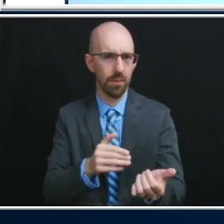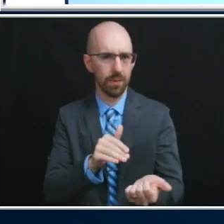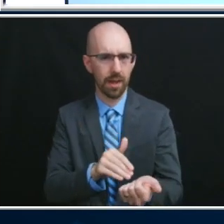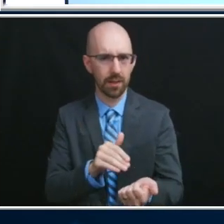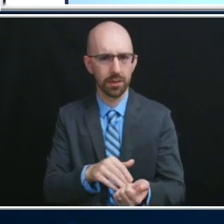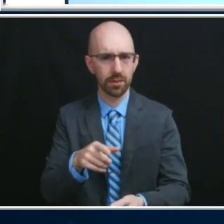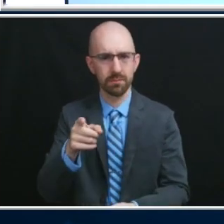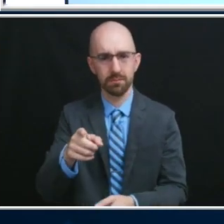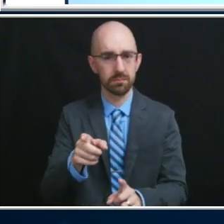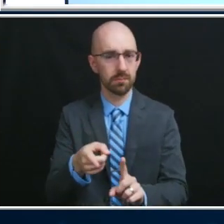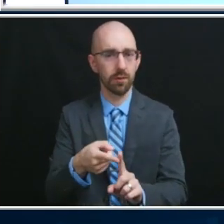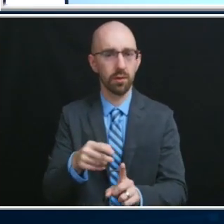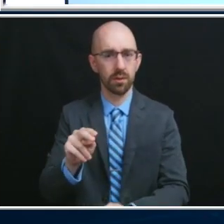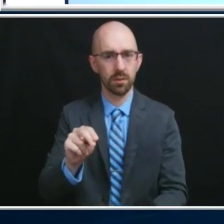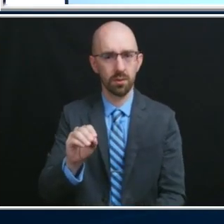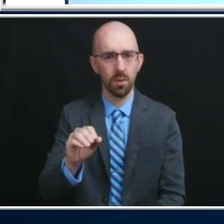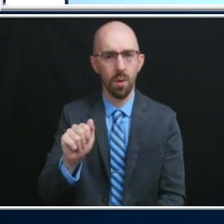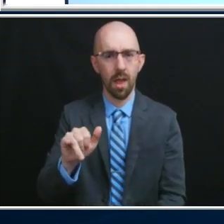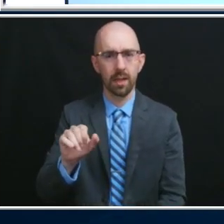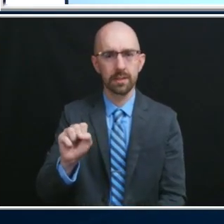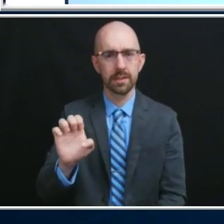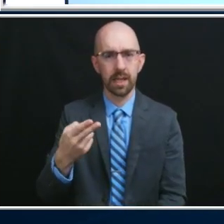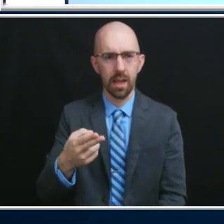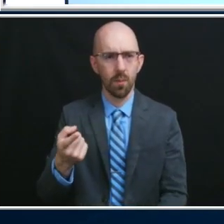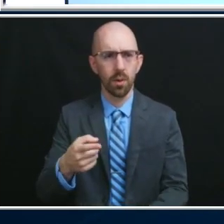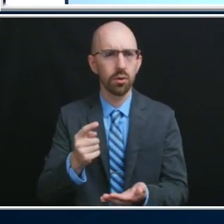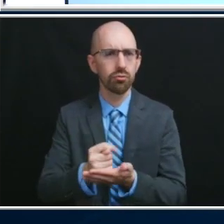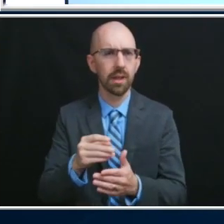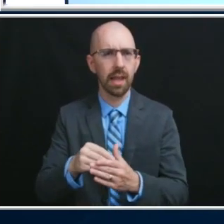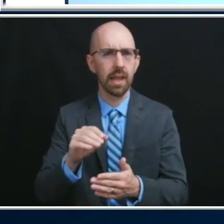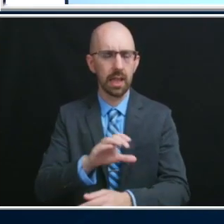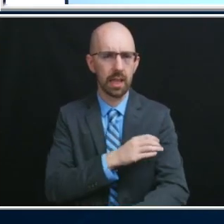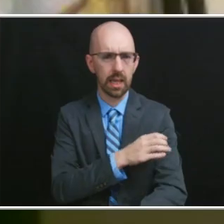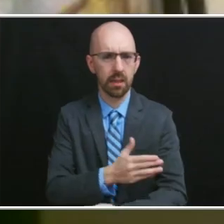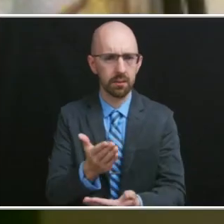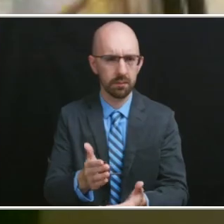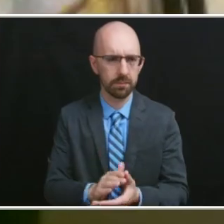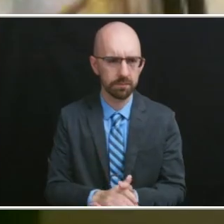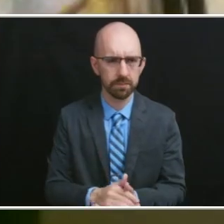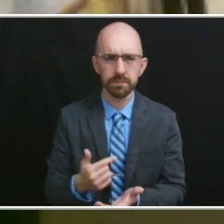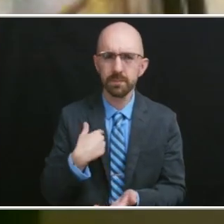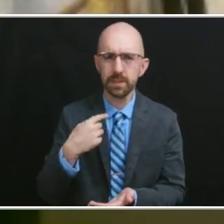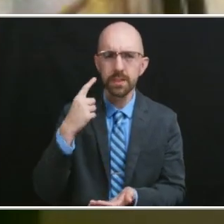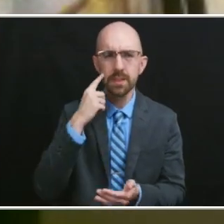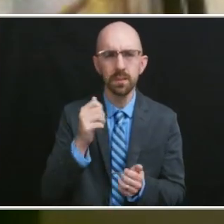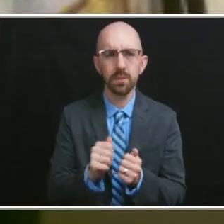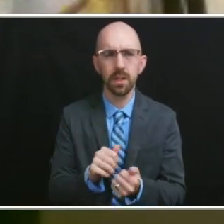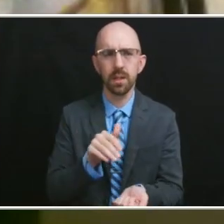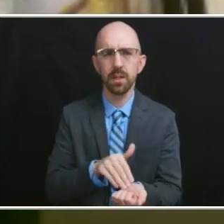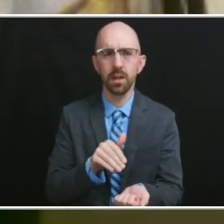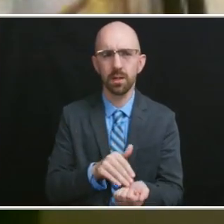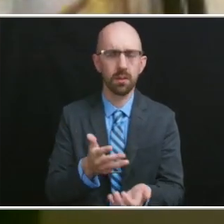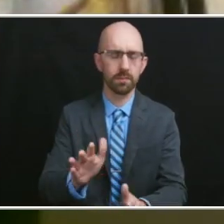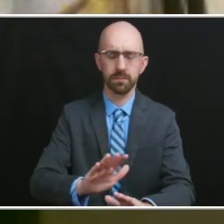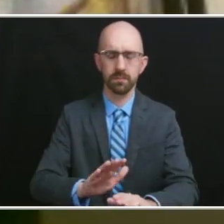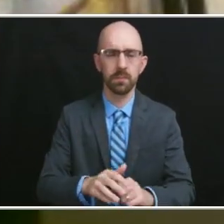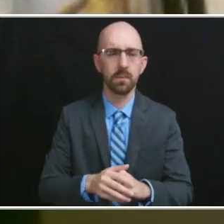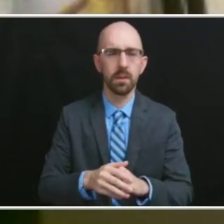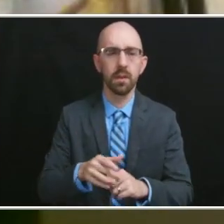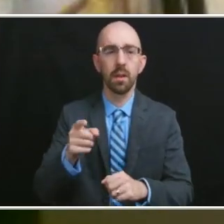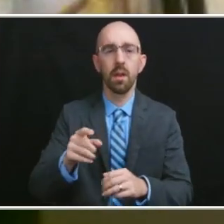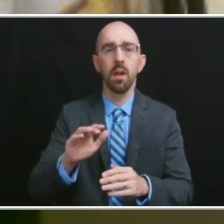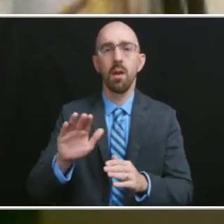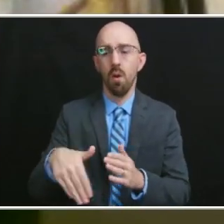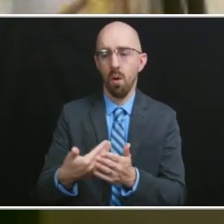go first. What else are you treating in your clinic? Well, I think without any doubt, Sjögren's demands a team effort. In